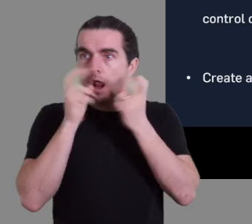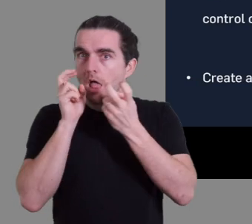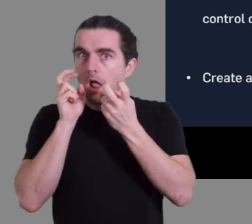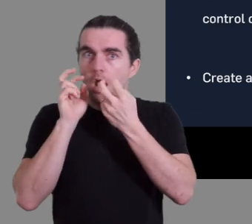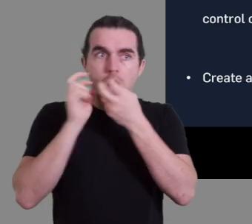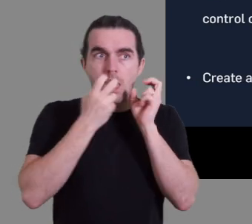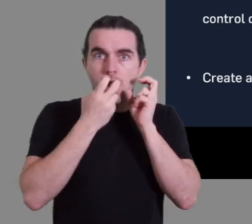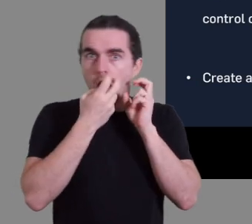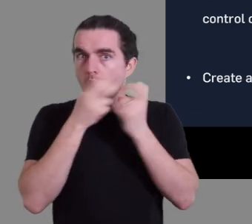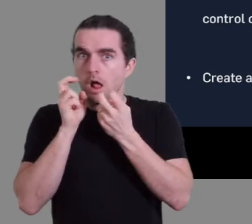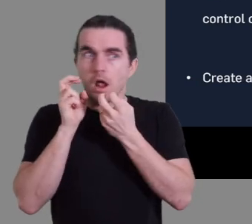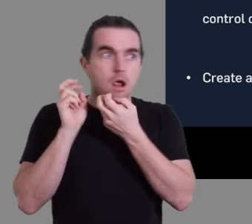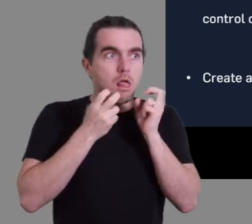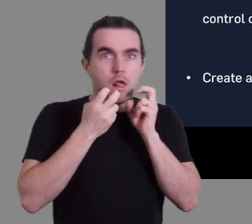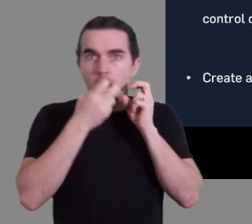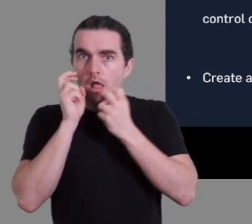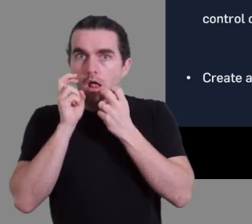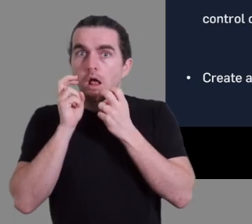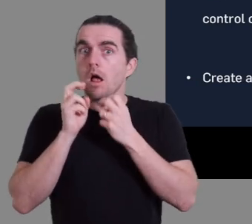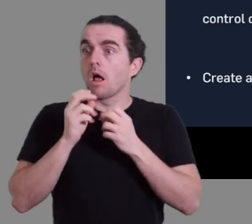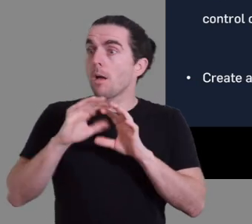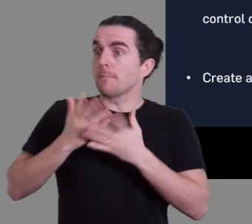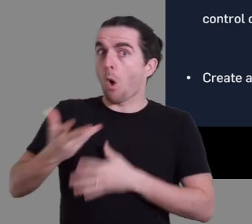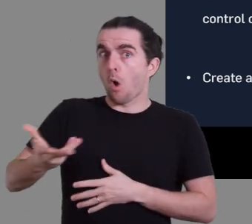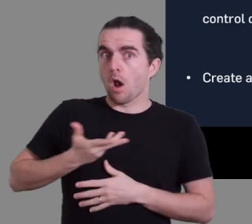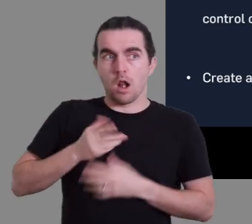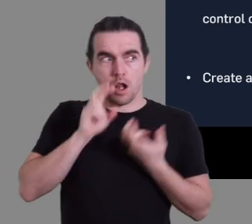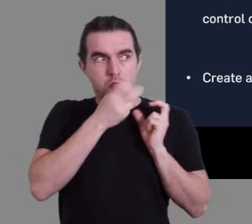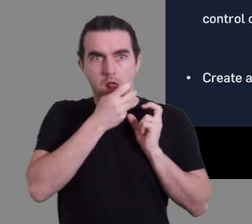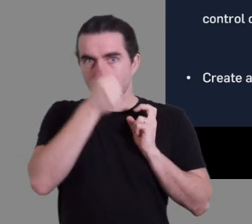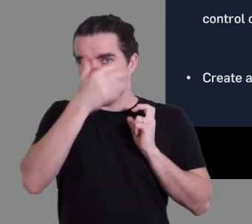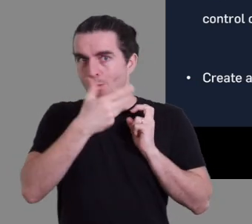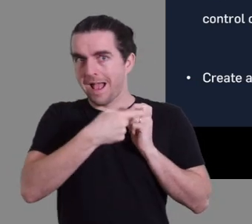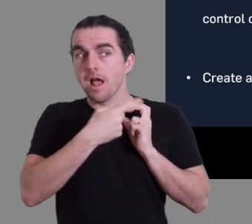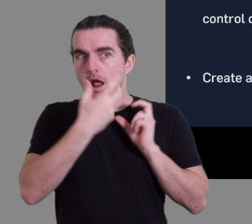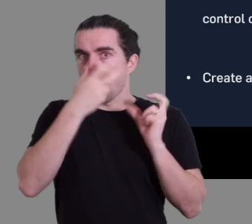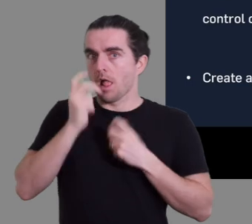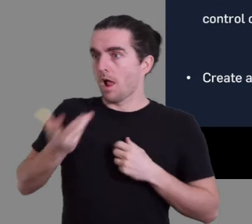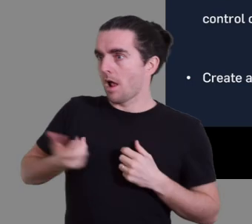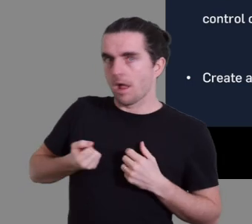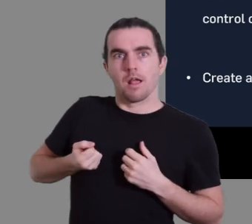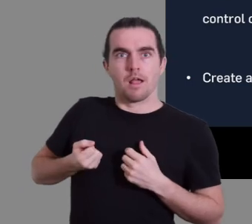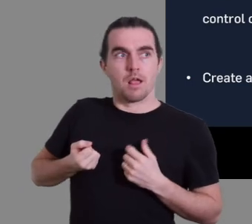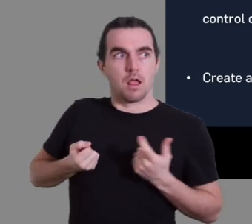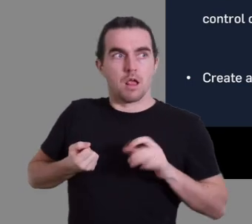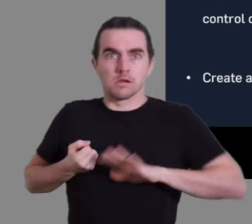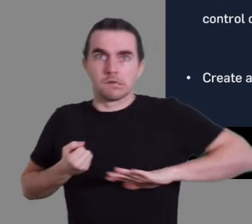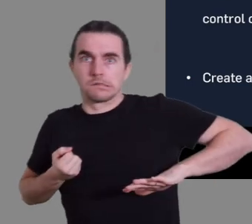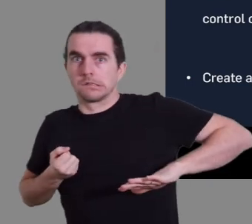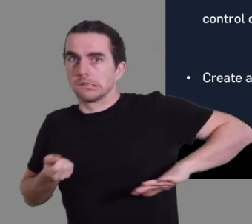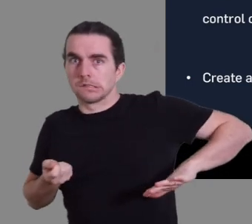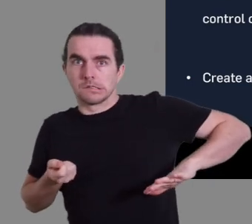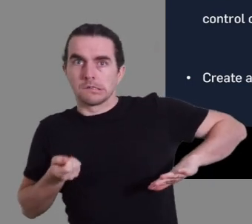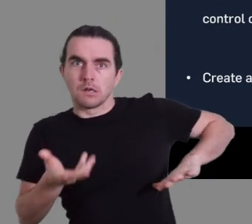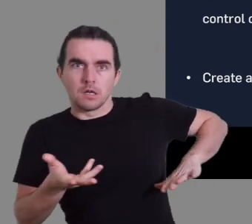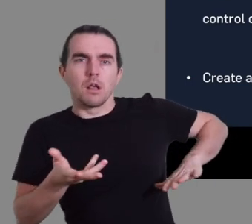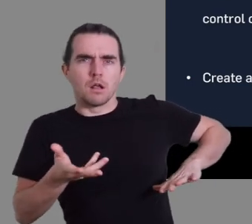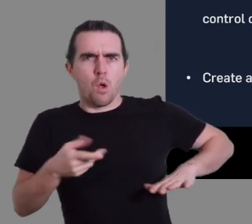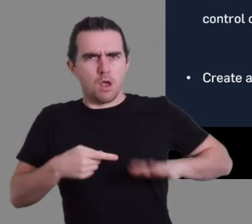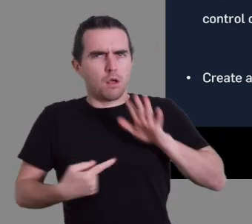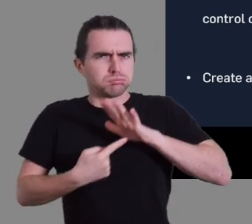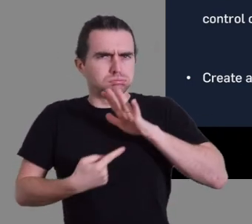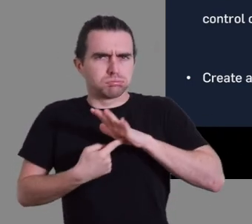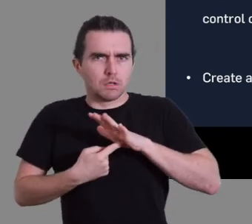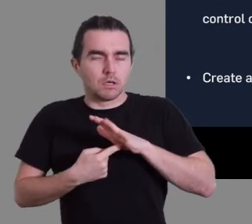ball before the ball arrives. So we're seeing the movements of both the attacker and defender before it, during the duel as